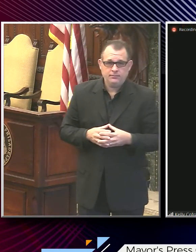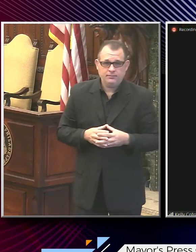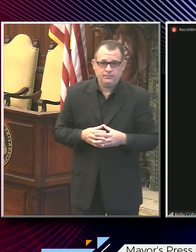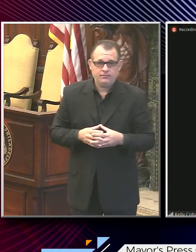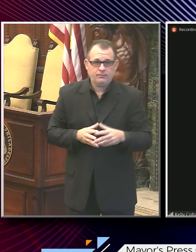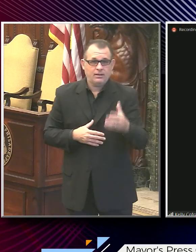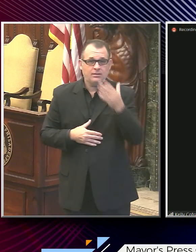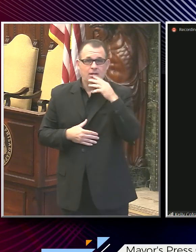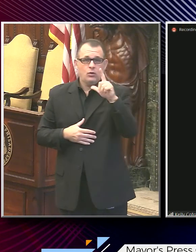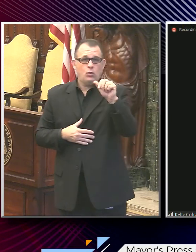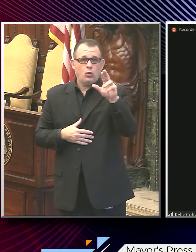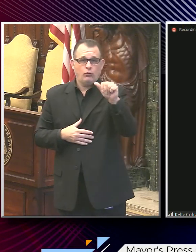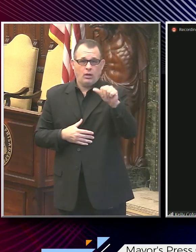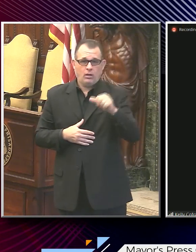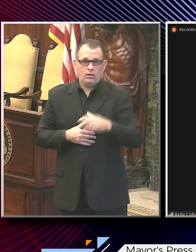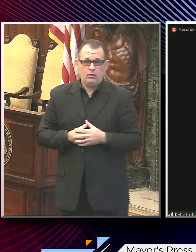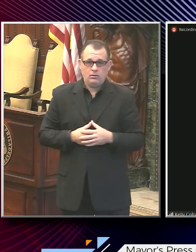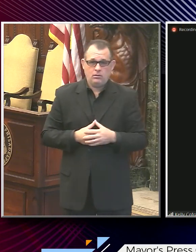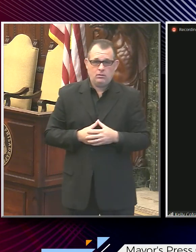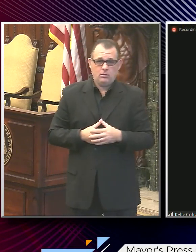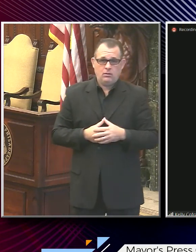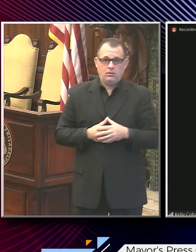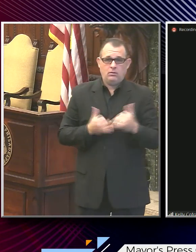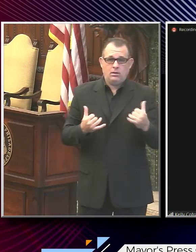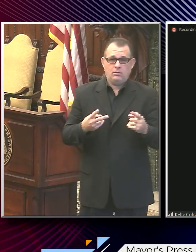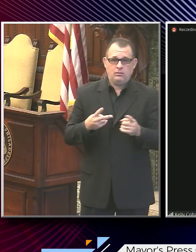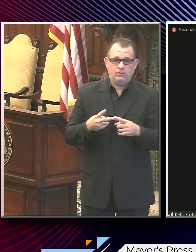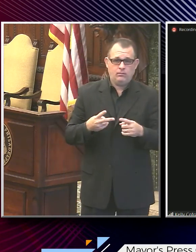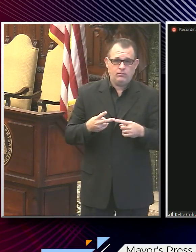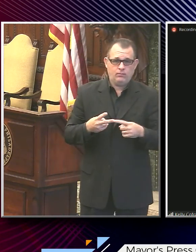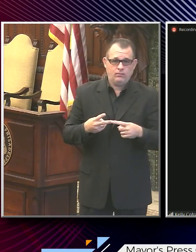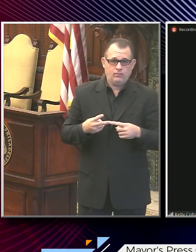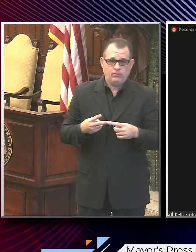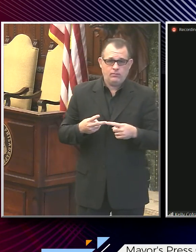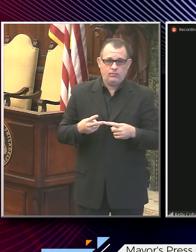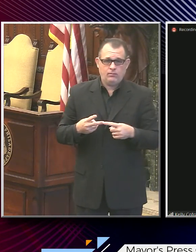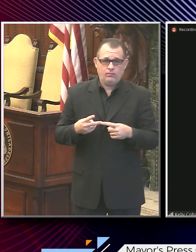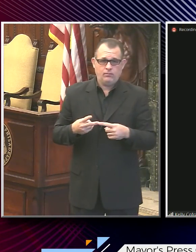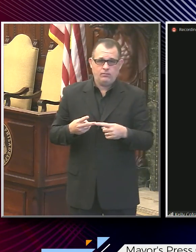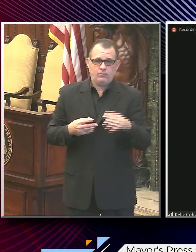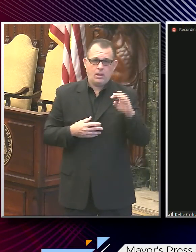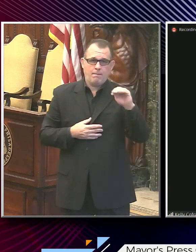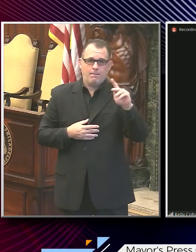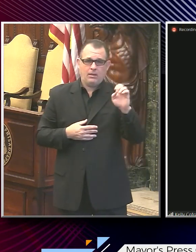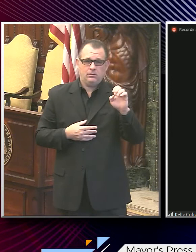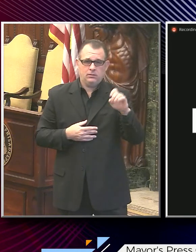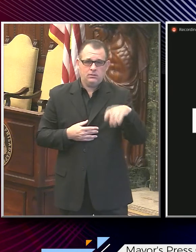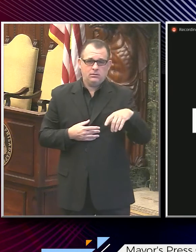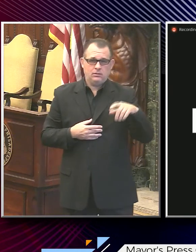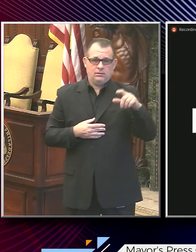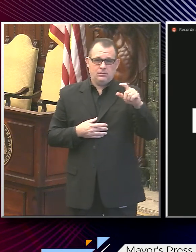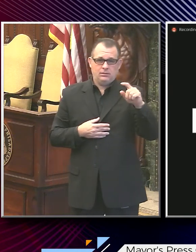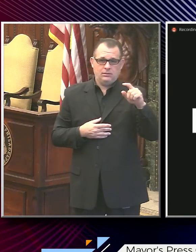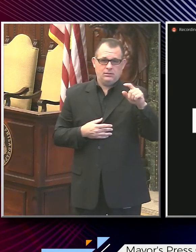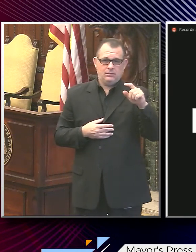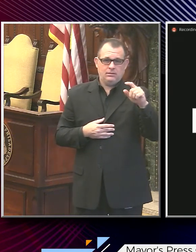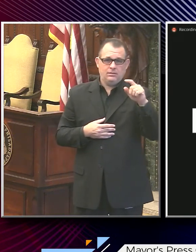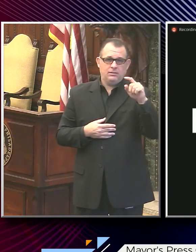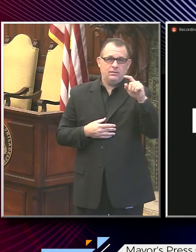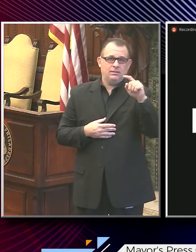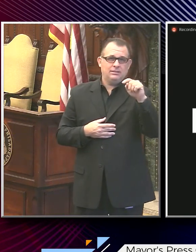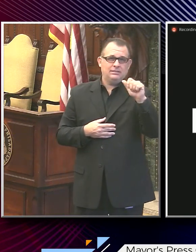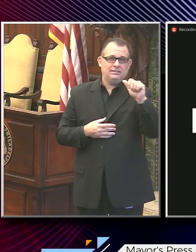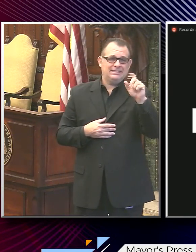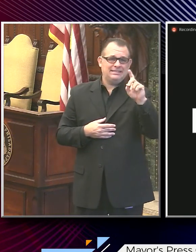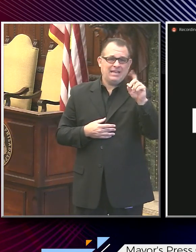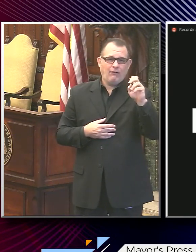Thanks, Laura. We're going to go now to Mike D'Onofrio with the Tribune. Hey, thanks. So has